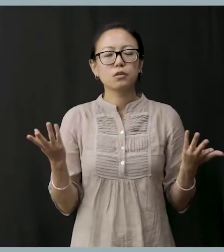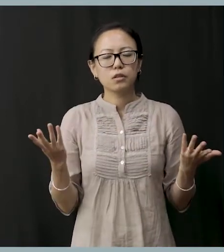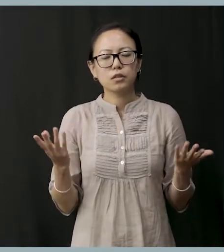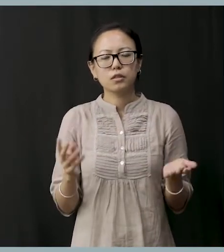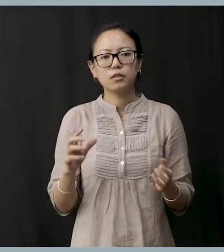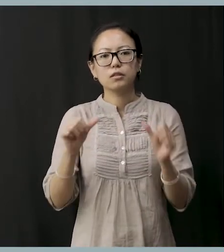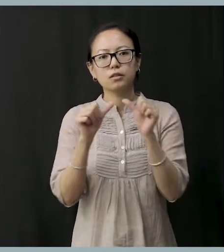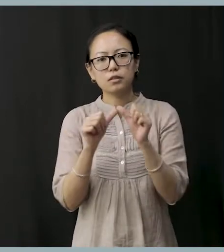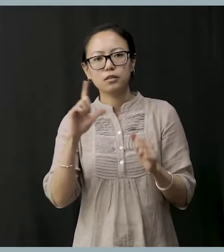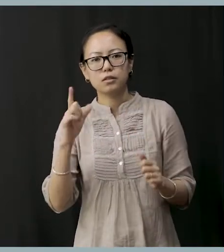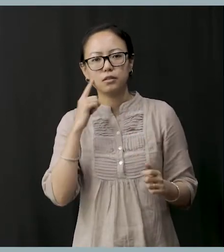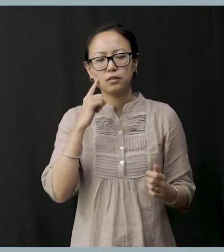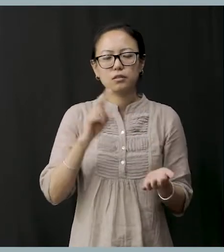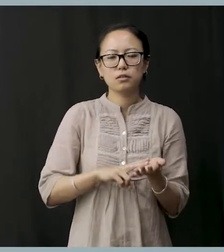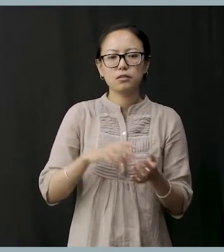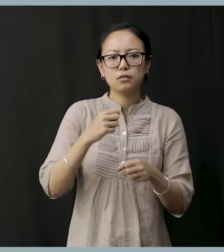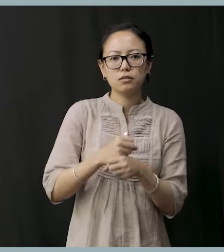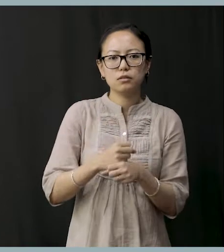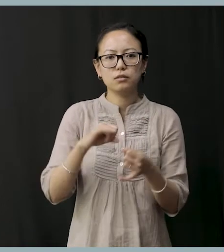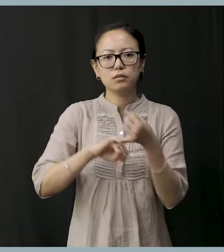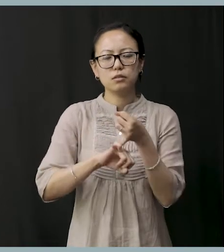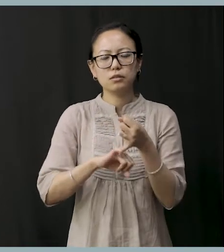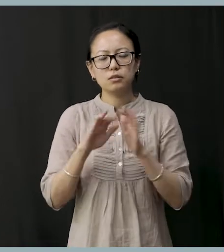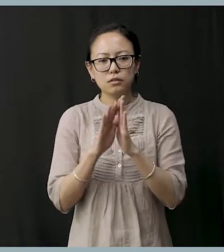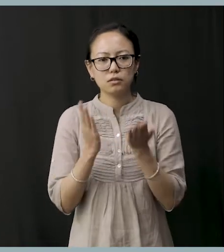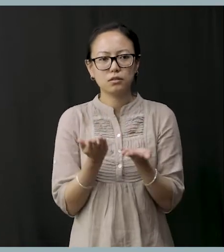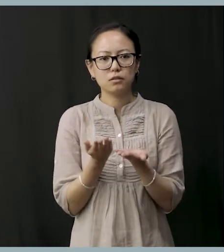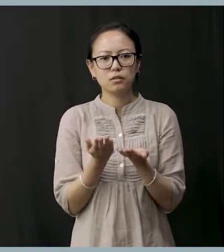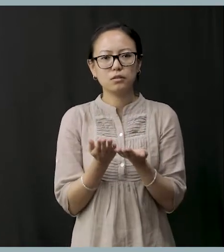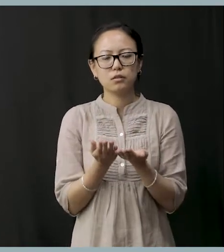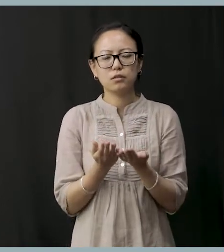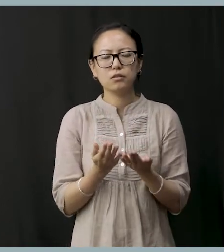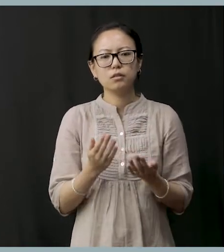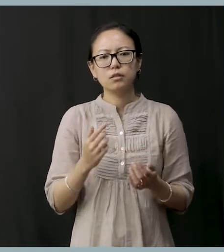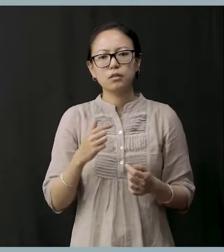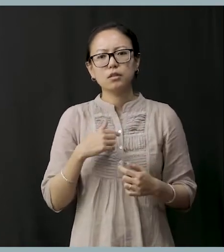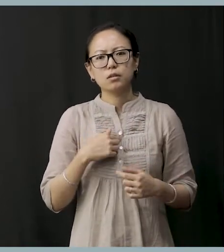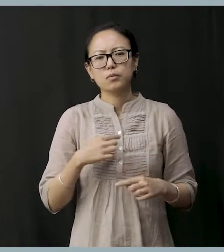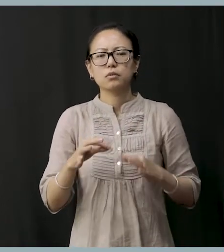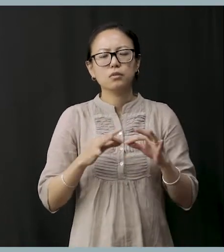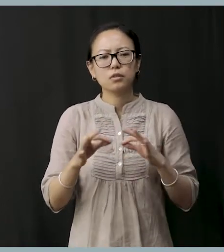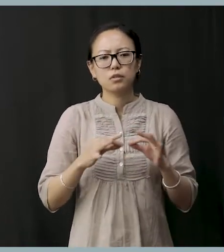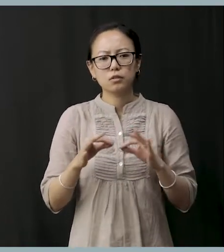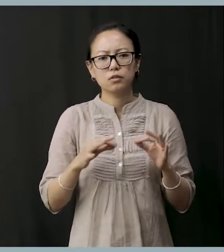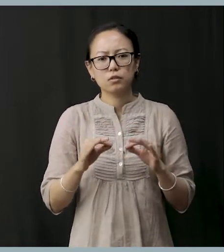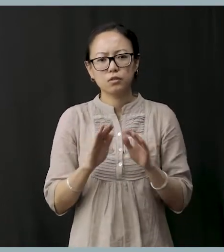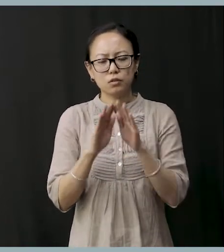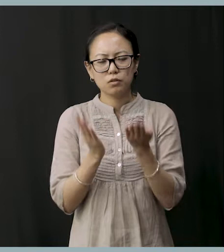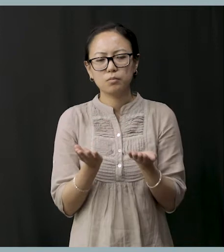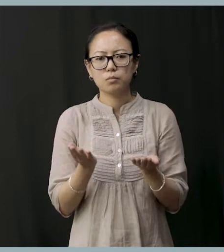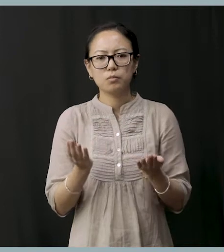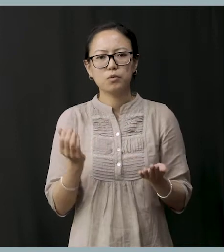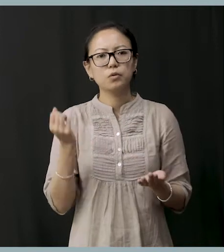number 27 in your textbook. Okay? Now, whenever I'm explaining, please keep your textbooks ready so you